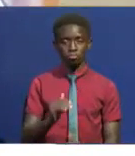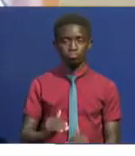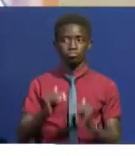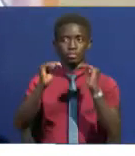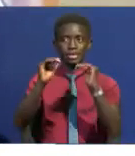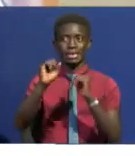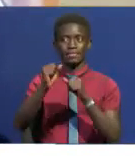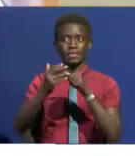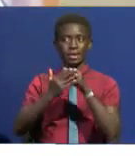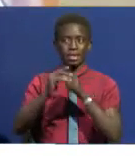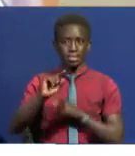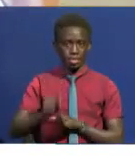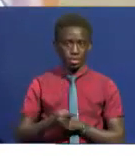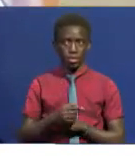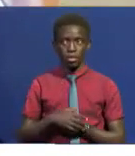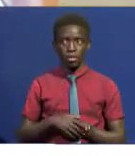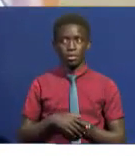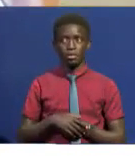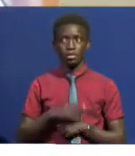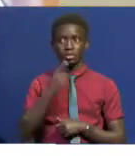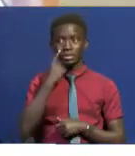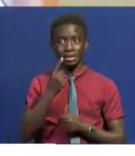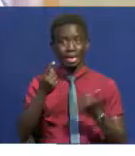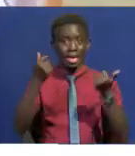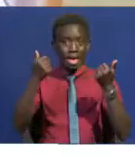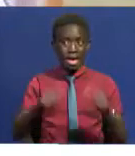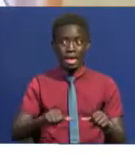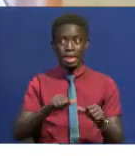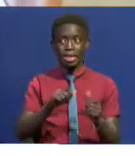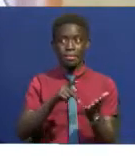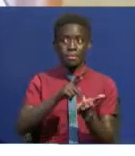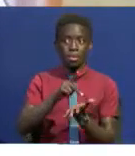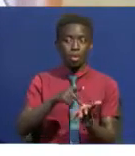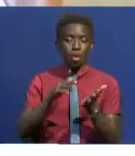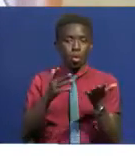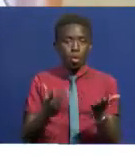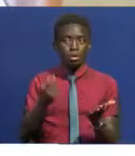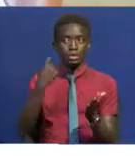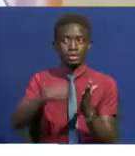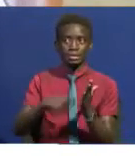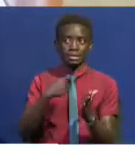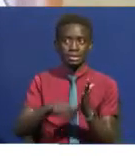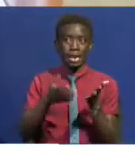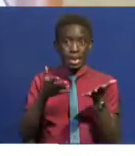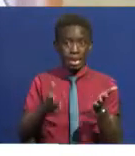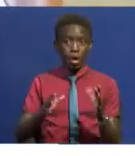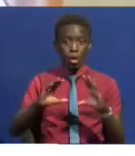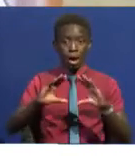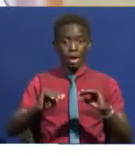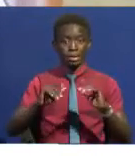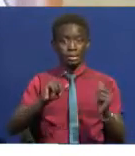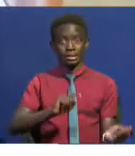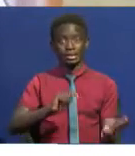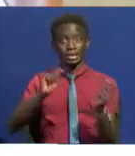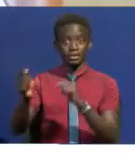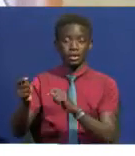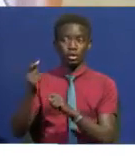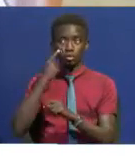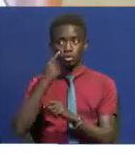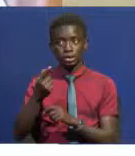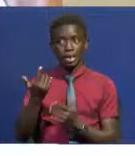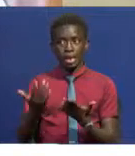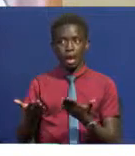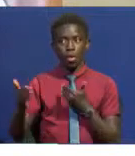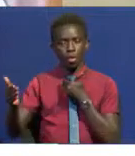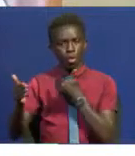Without any payments or taxes, we have upscaled our cash transfer in close consultation